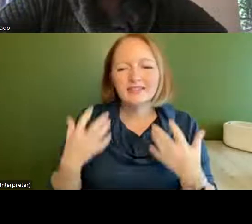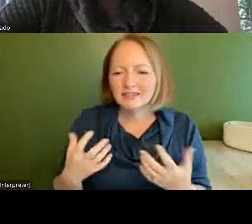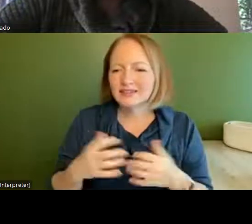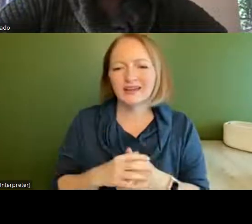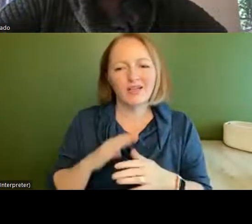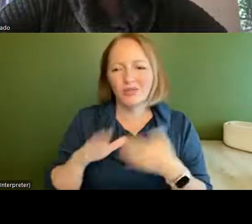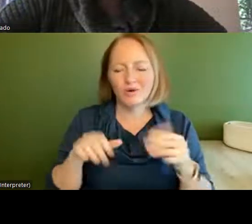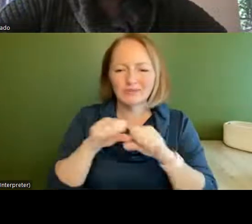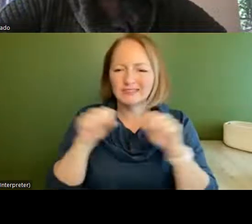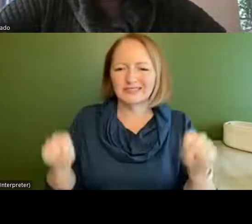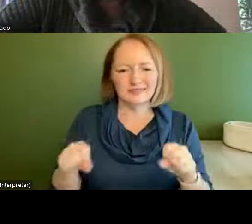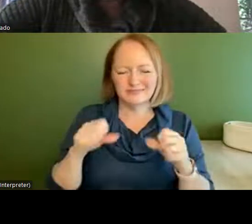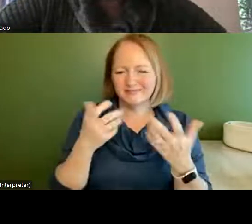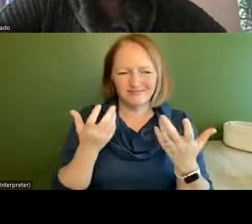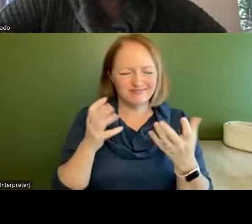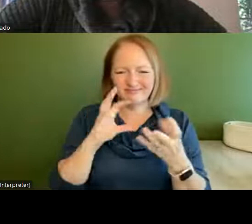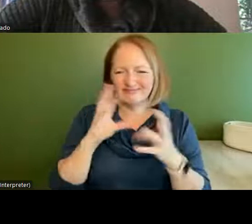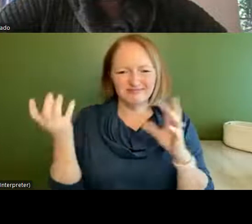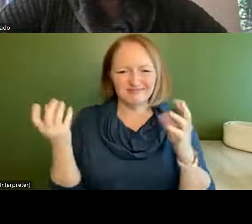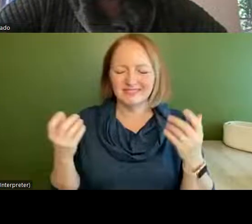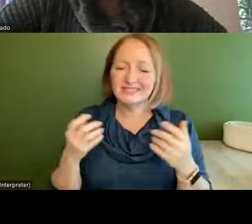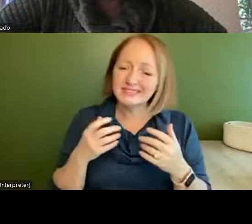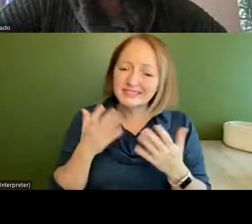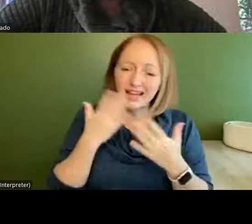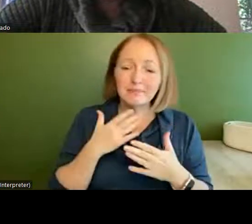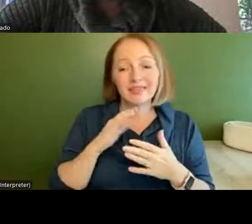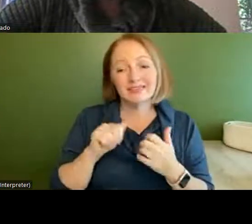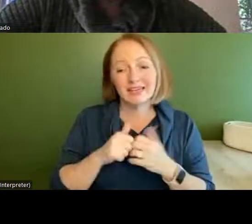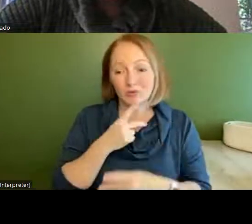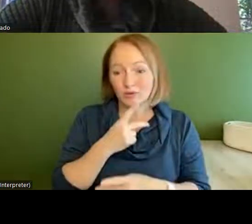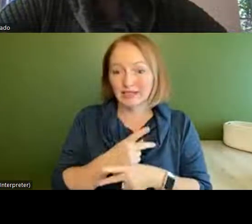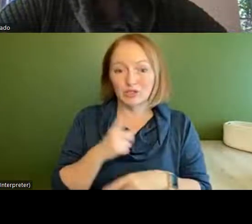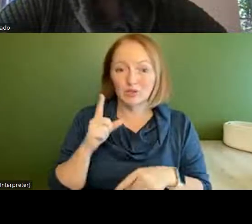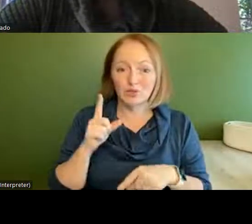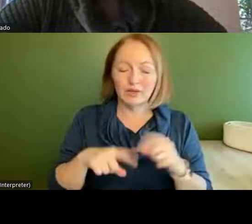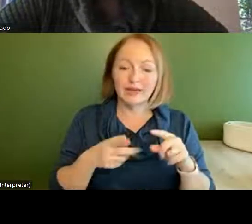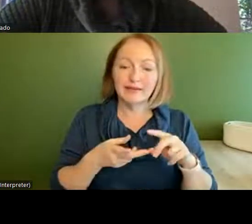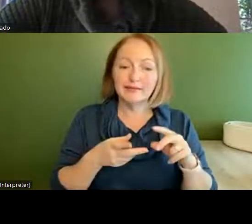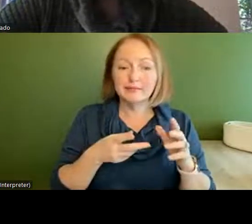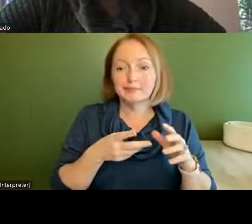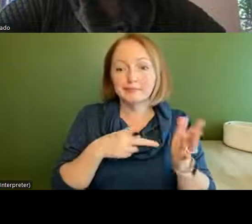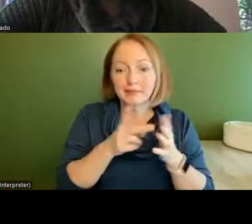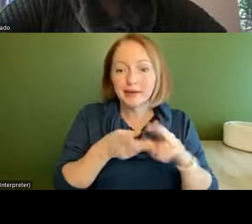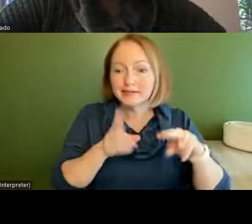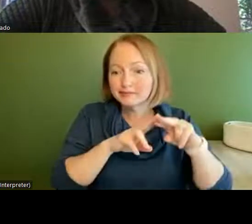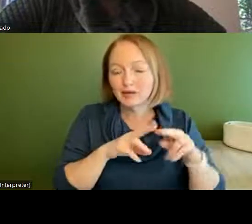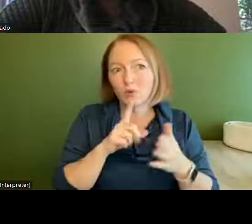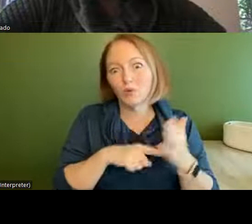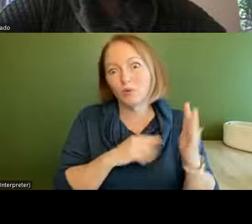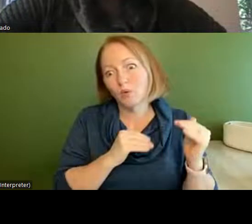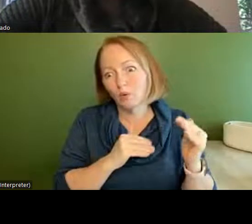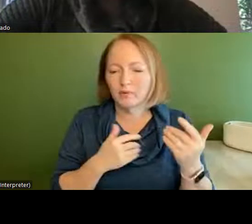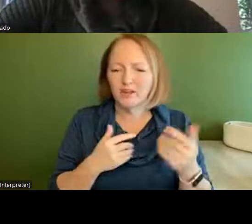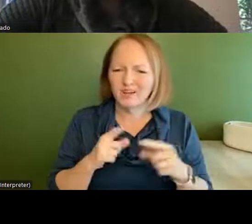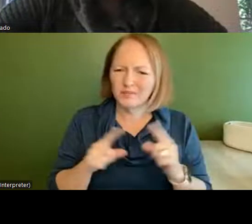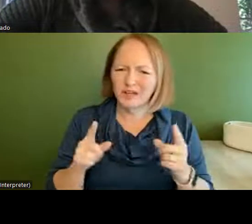whole system's structured. And that's a shame, but that's how you retain them. Even if you can't raise the wages up to what we would all hope for,